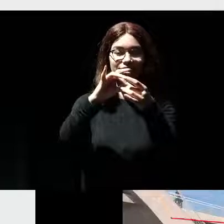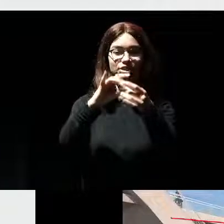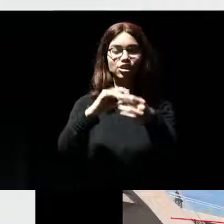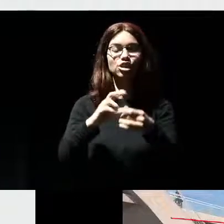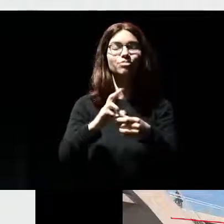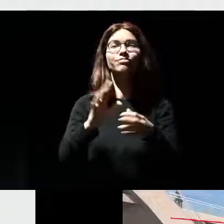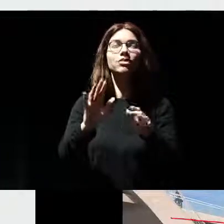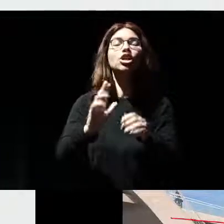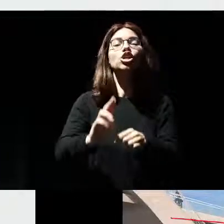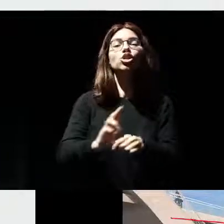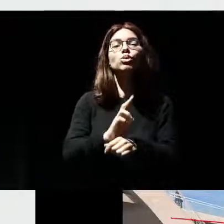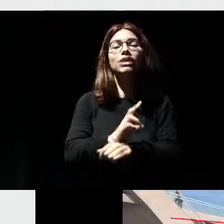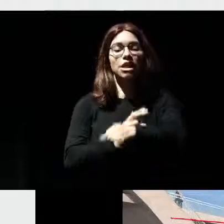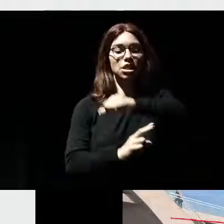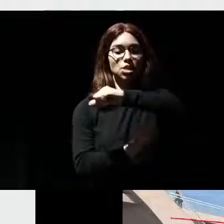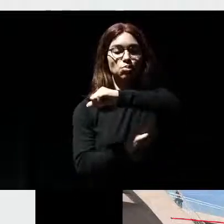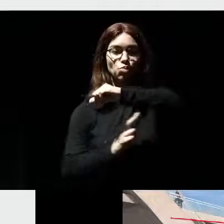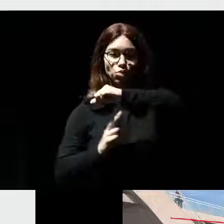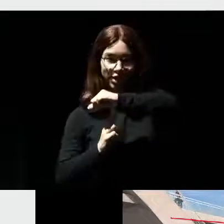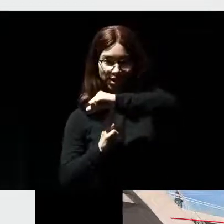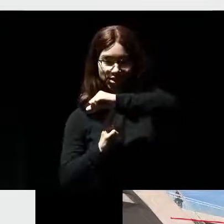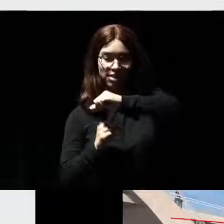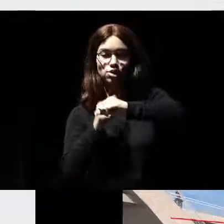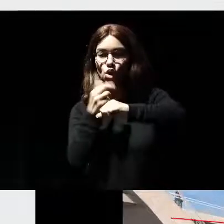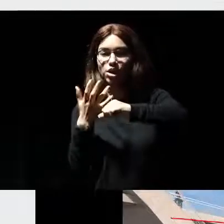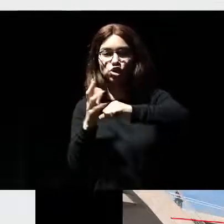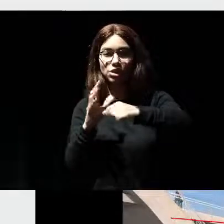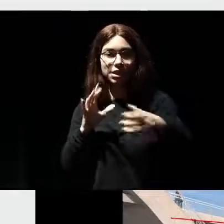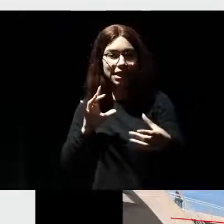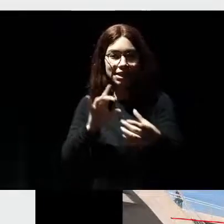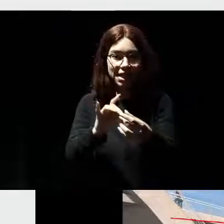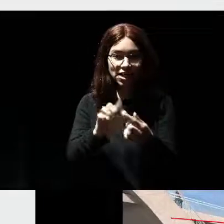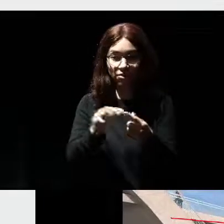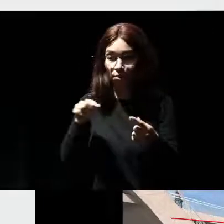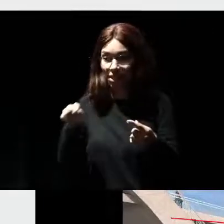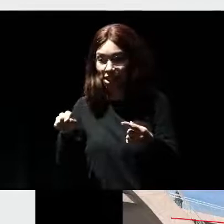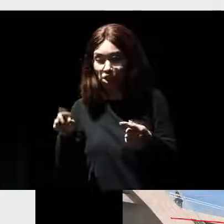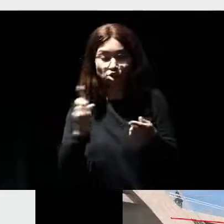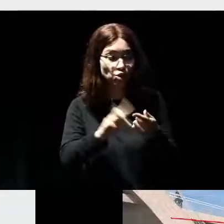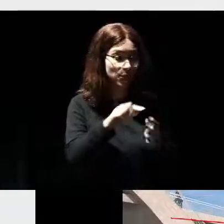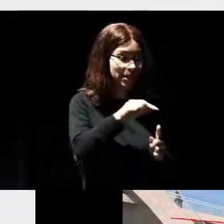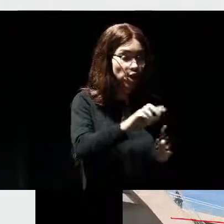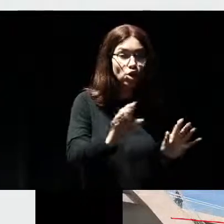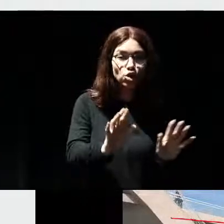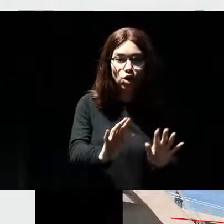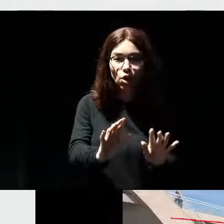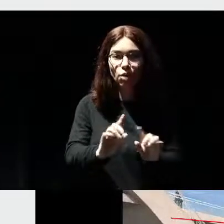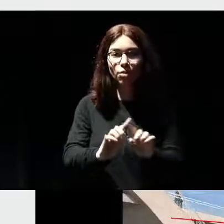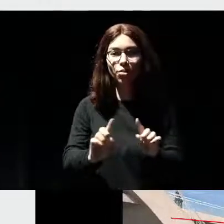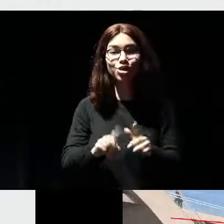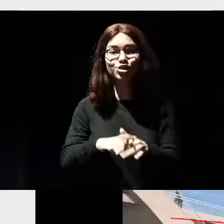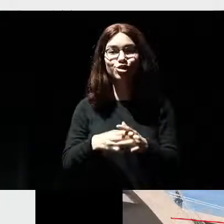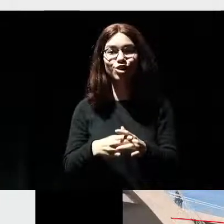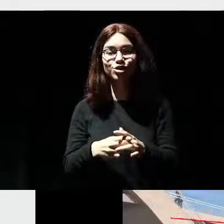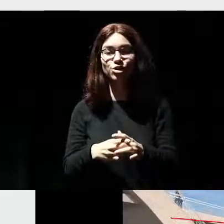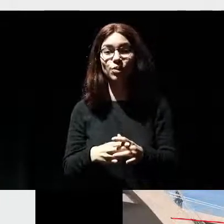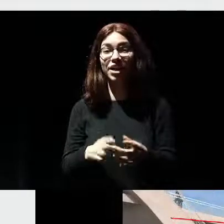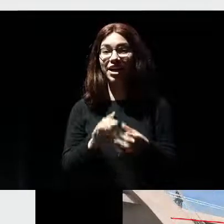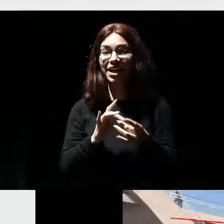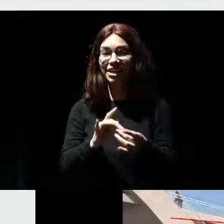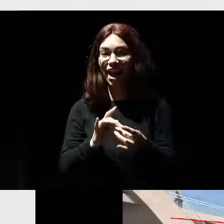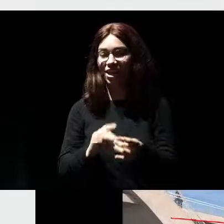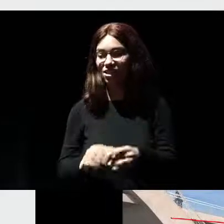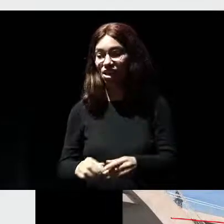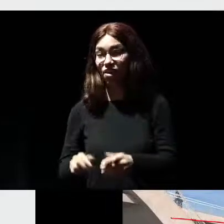using the bridge as a bridge that doesn't just connect from one side to another, but also starts to connect vertically,